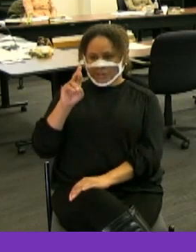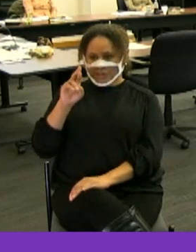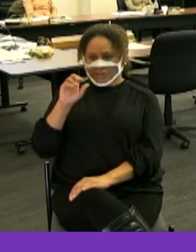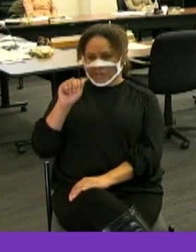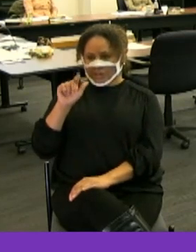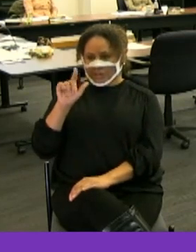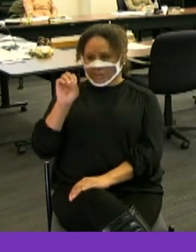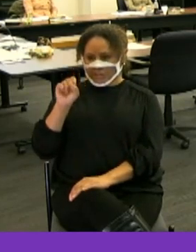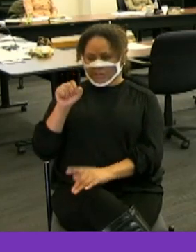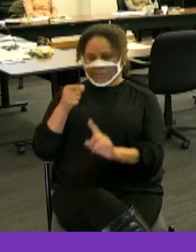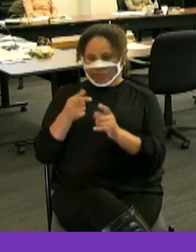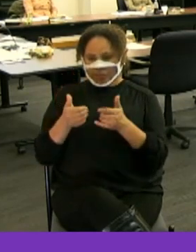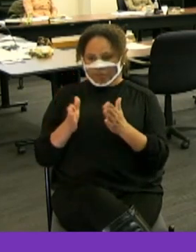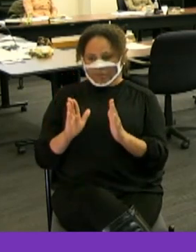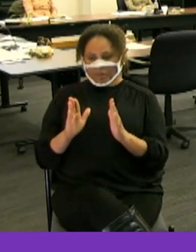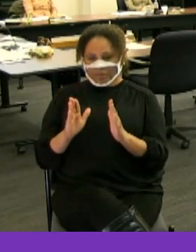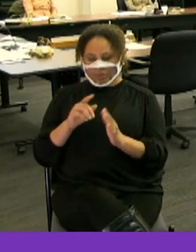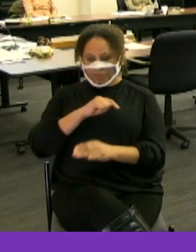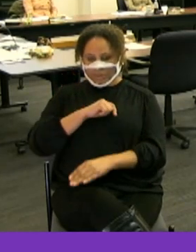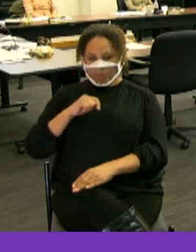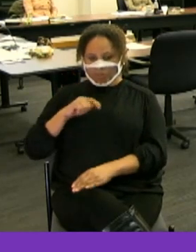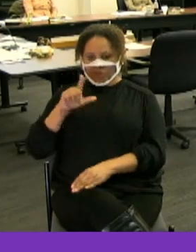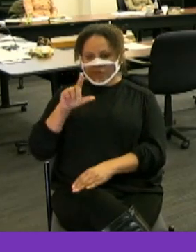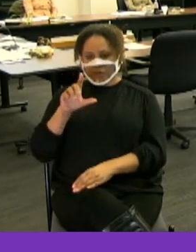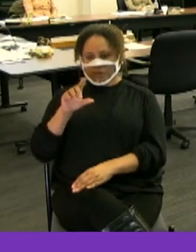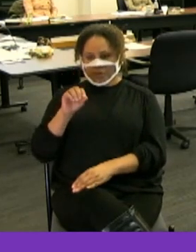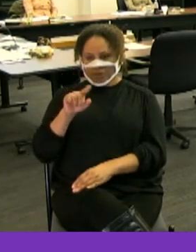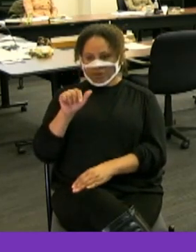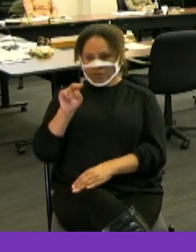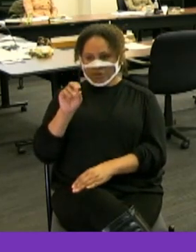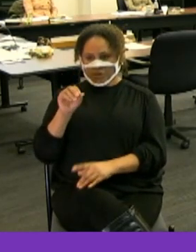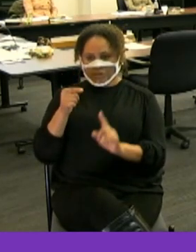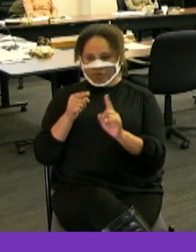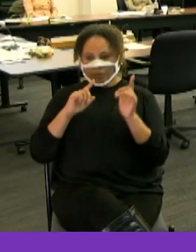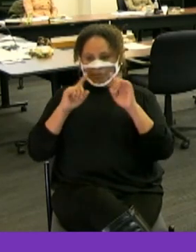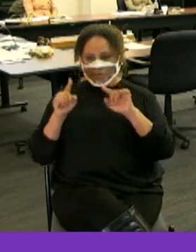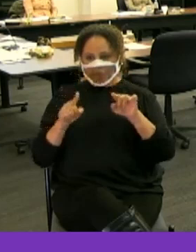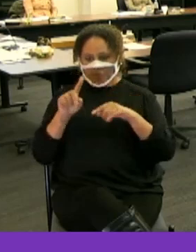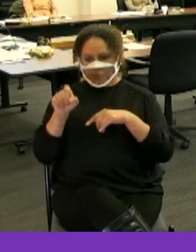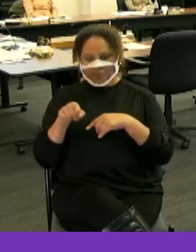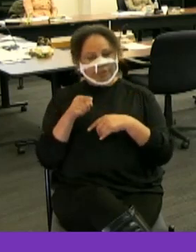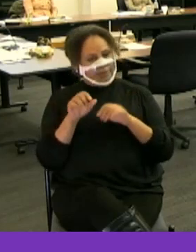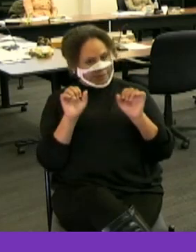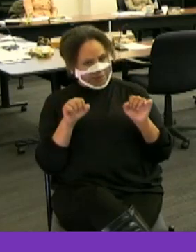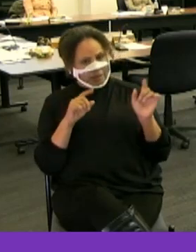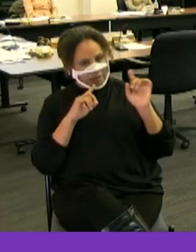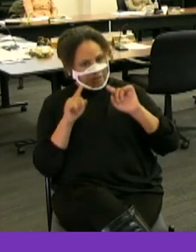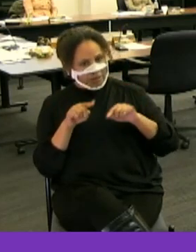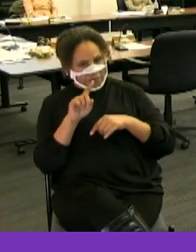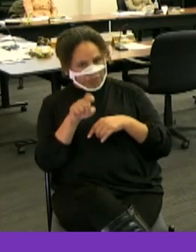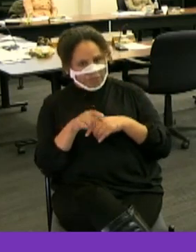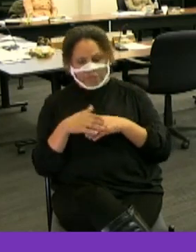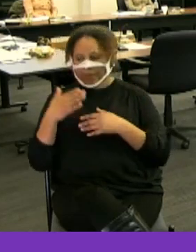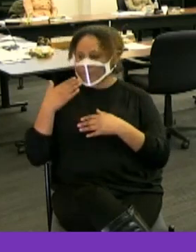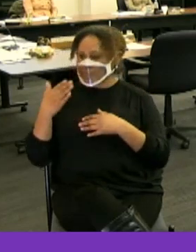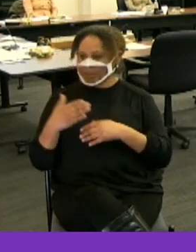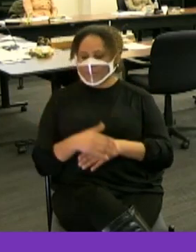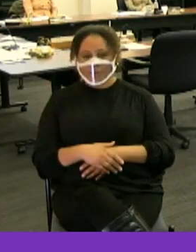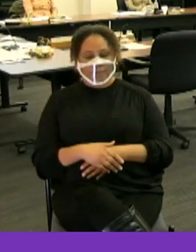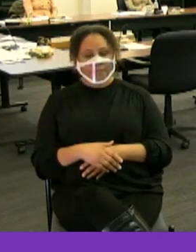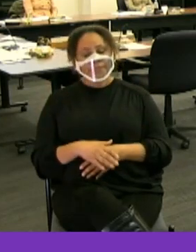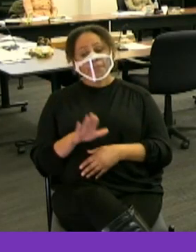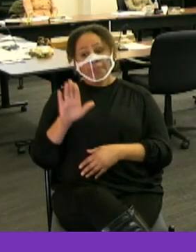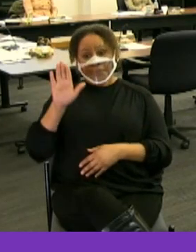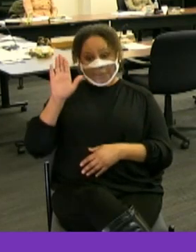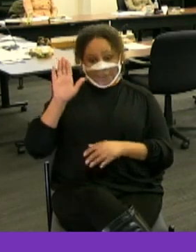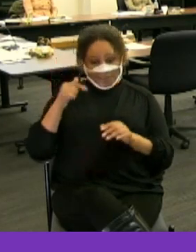allow Trustee Lozano to answer the question? He can answer the question. Thank you. So I